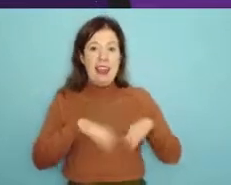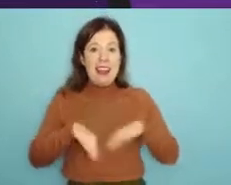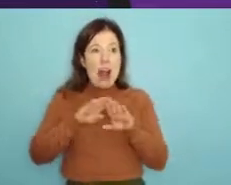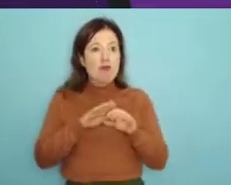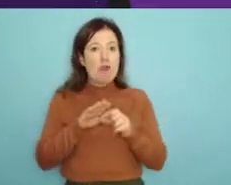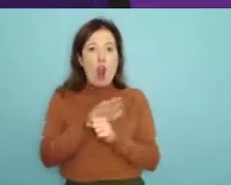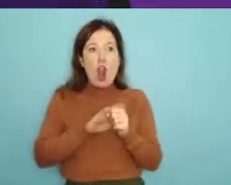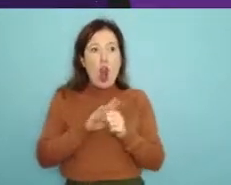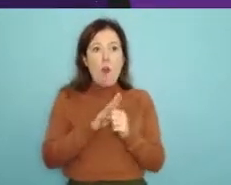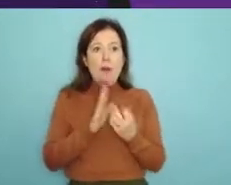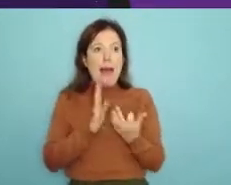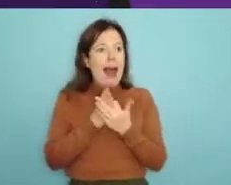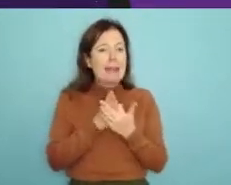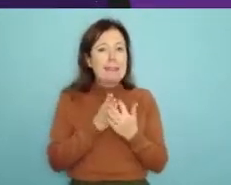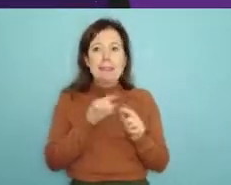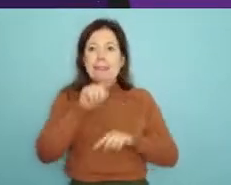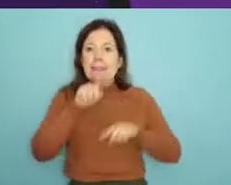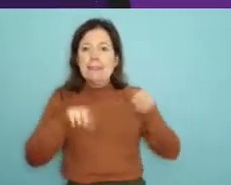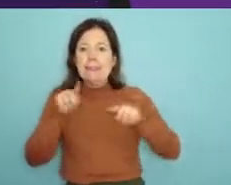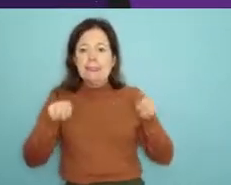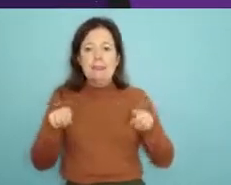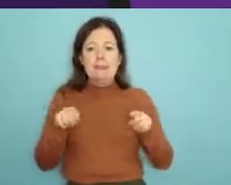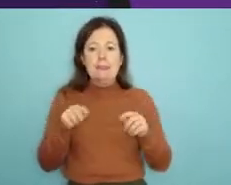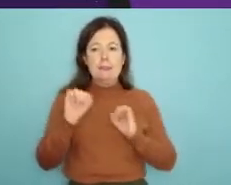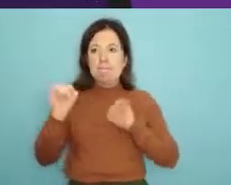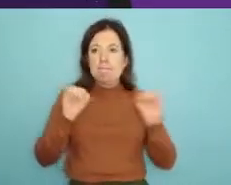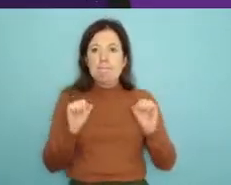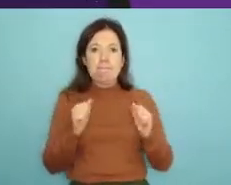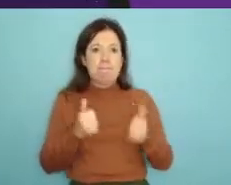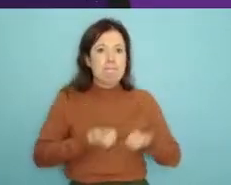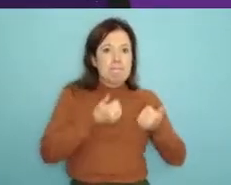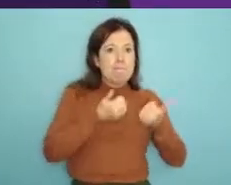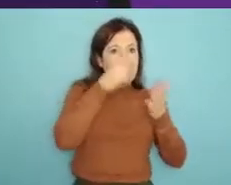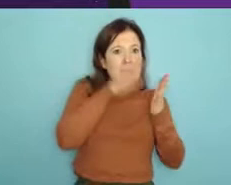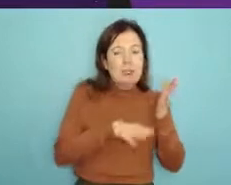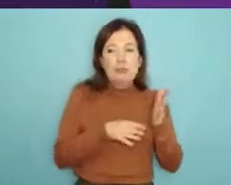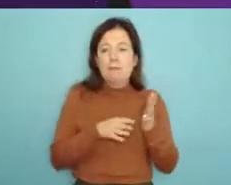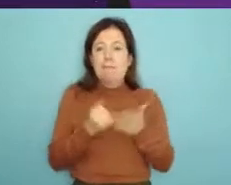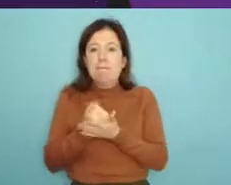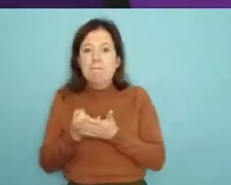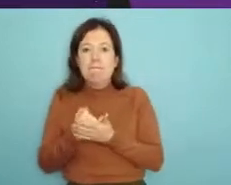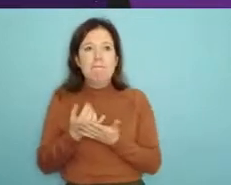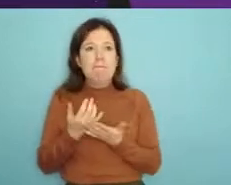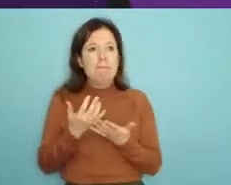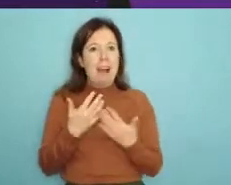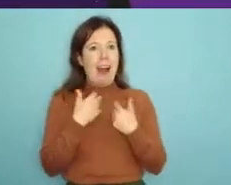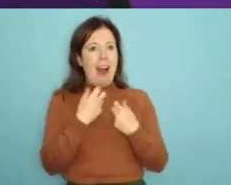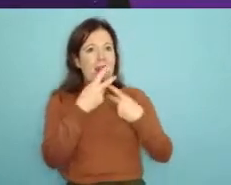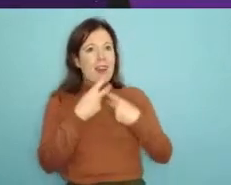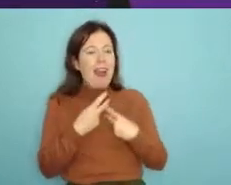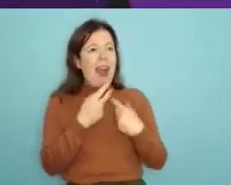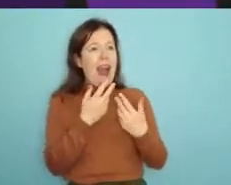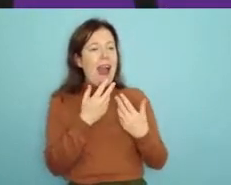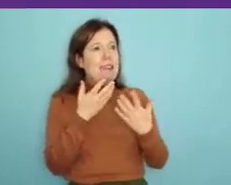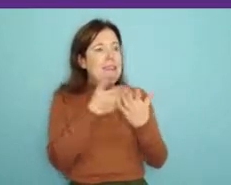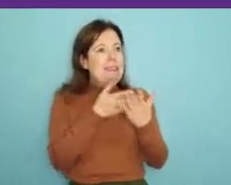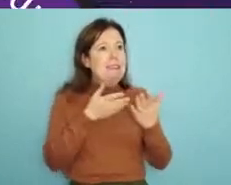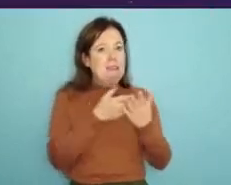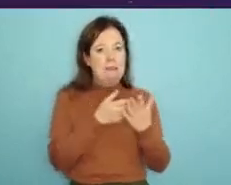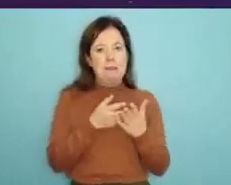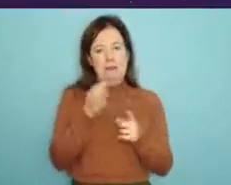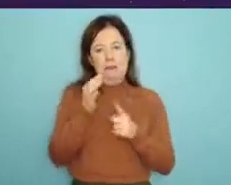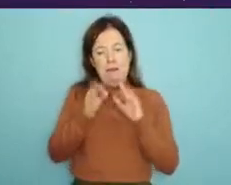in access to and experiences of psychological healthcare, particularly for ethnic minority communities.